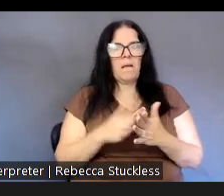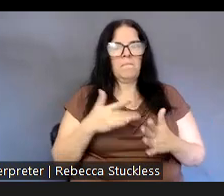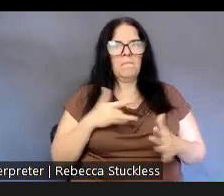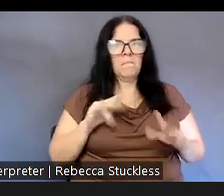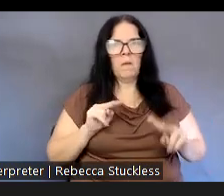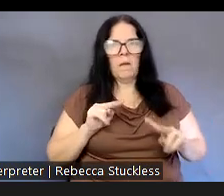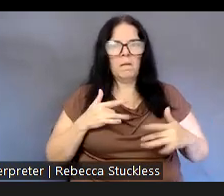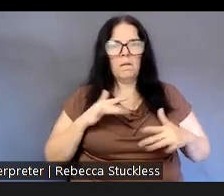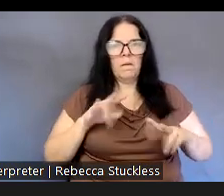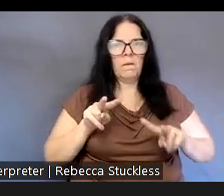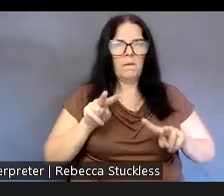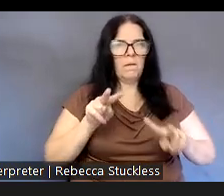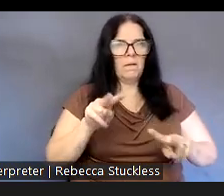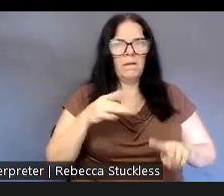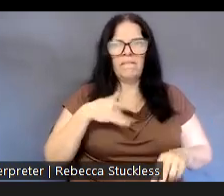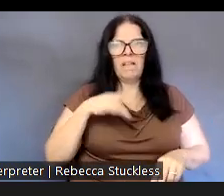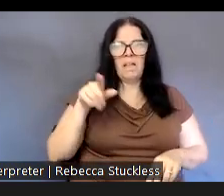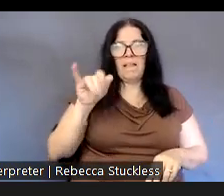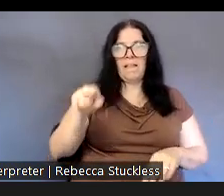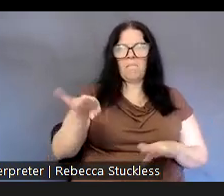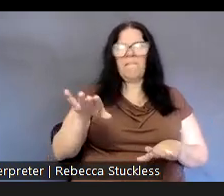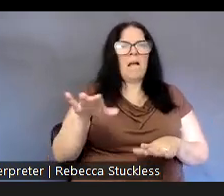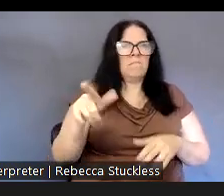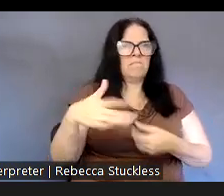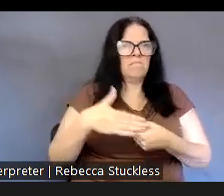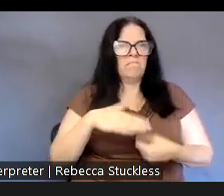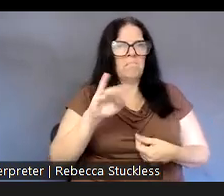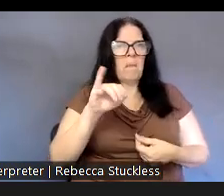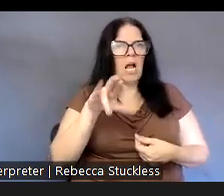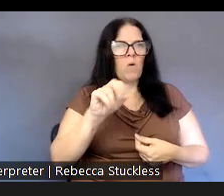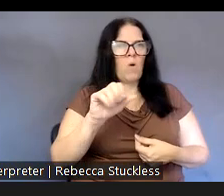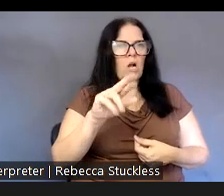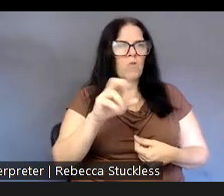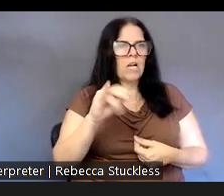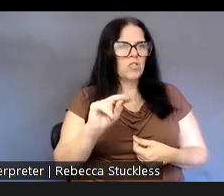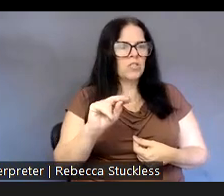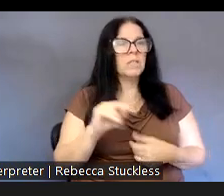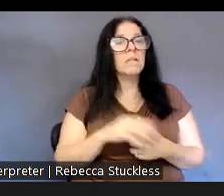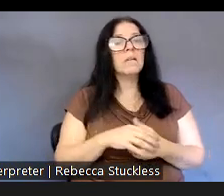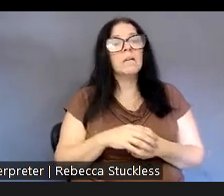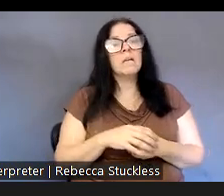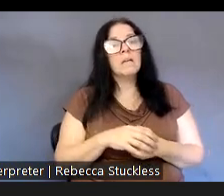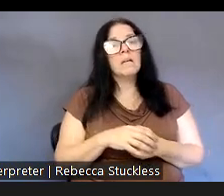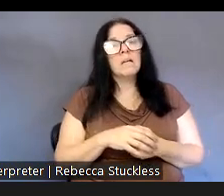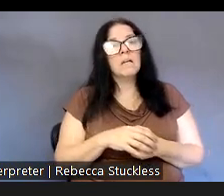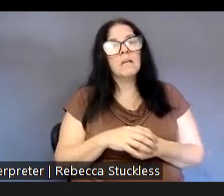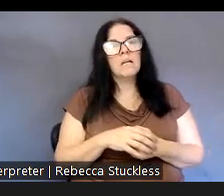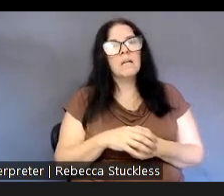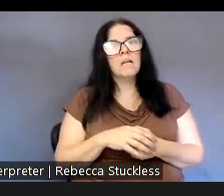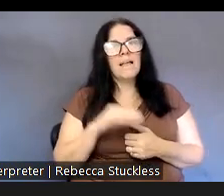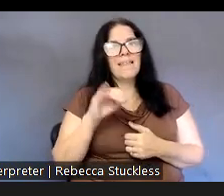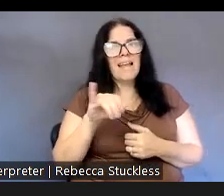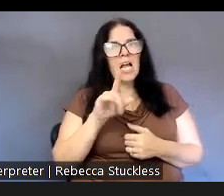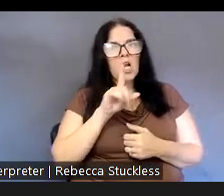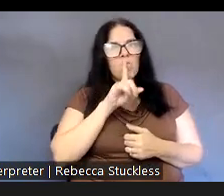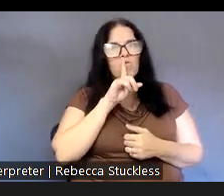to purported microaggressions courts the risk of reinforcing the very habits of